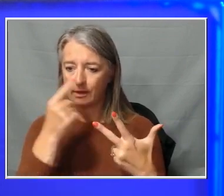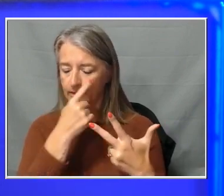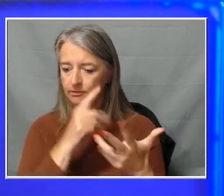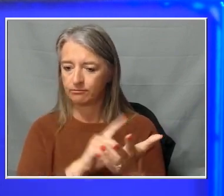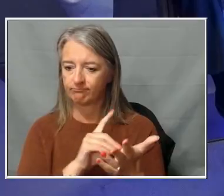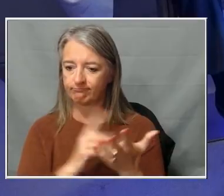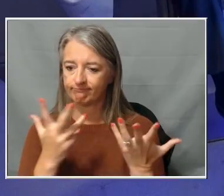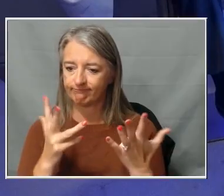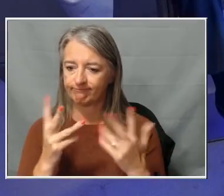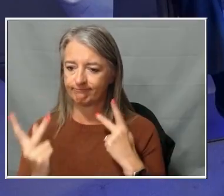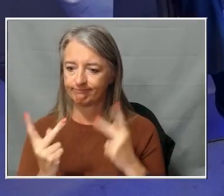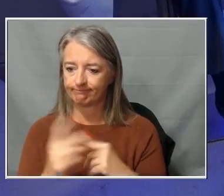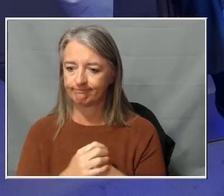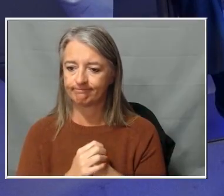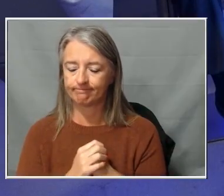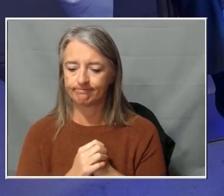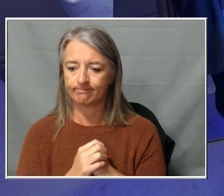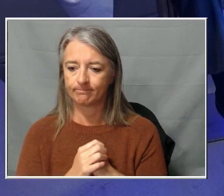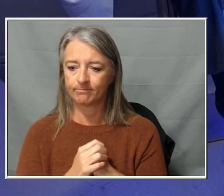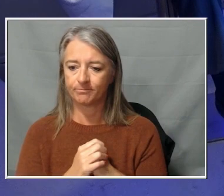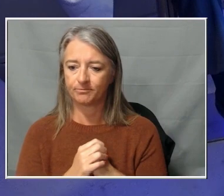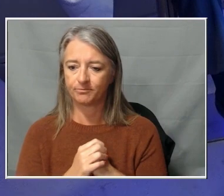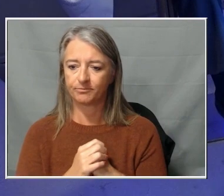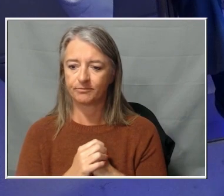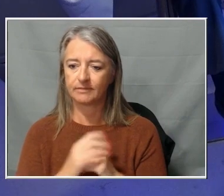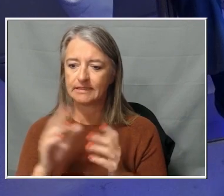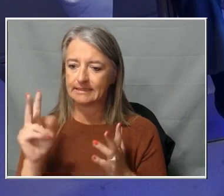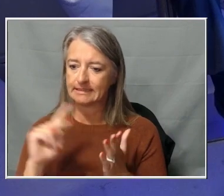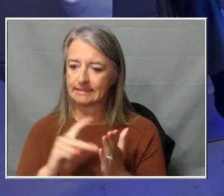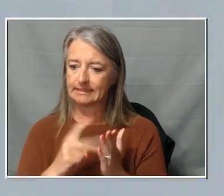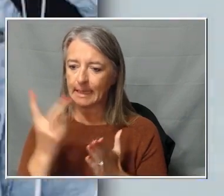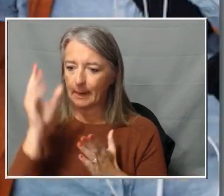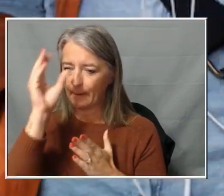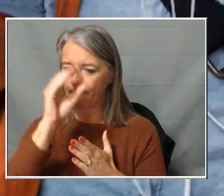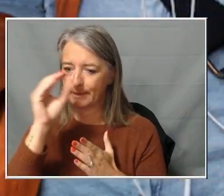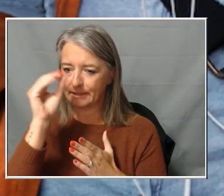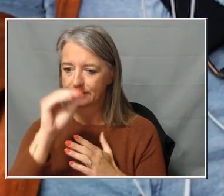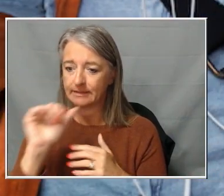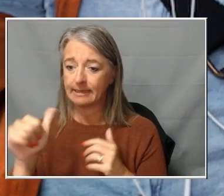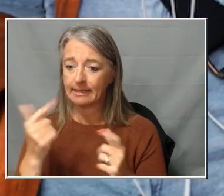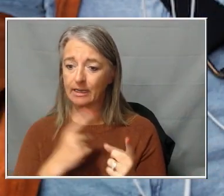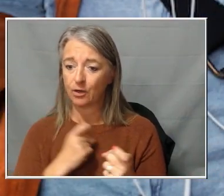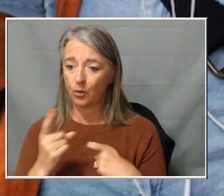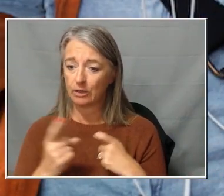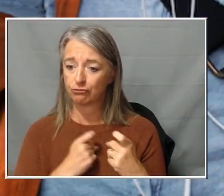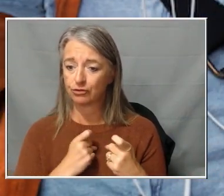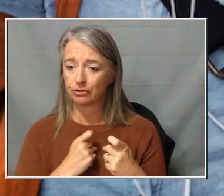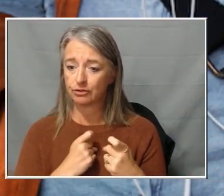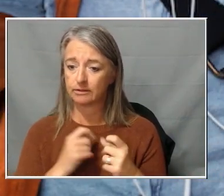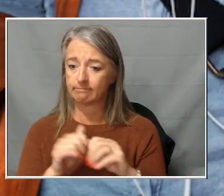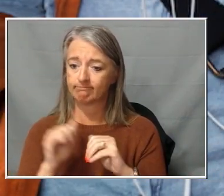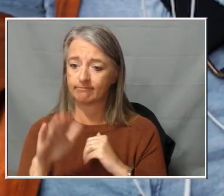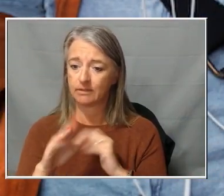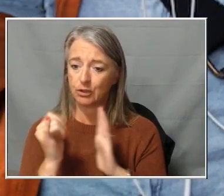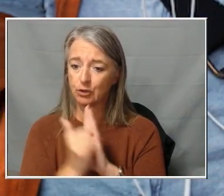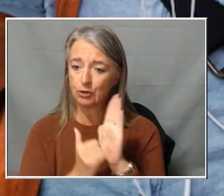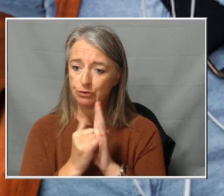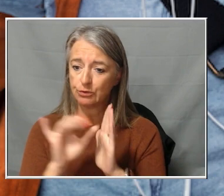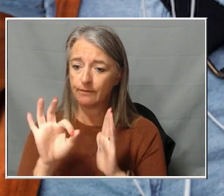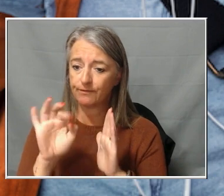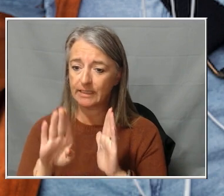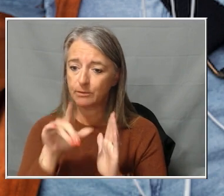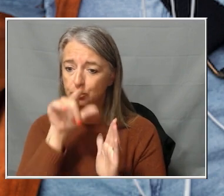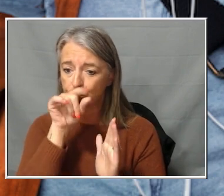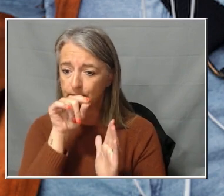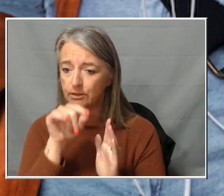Yeah. Thank you. Power of the second opinion. So true. if you have any questions for Amanda or our doctors, please send those into YouTube, Facebook, and Twitter. Also